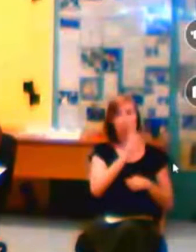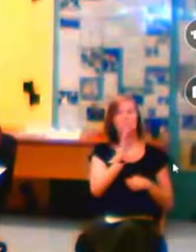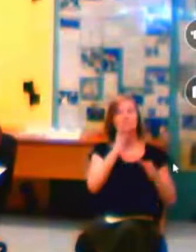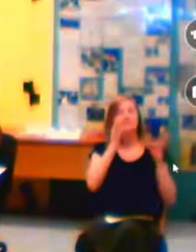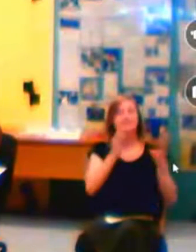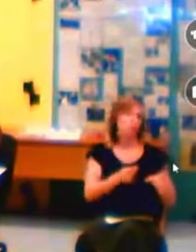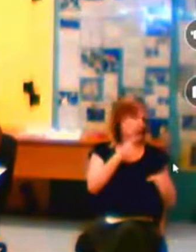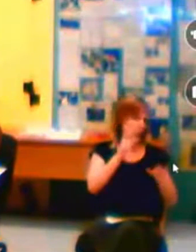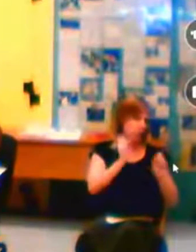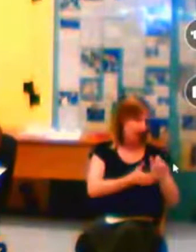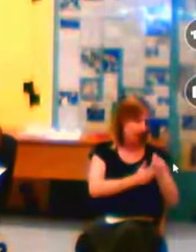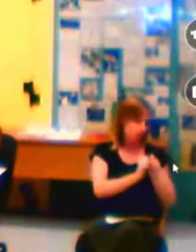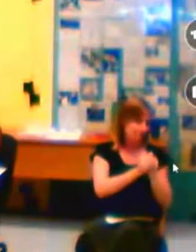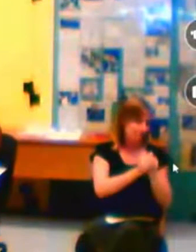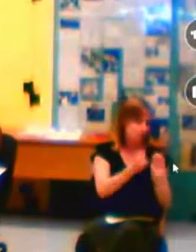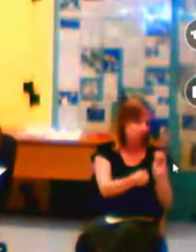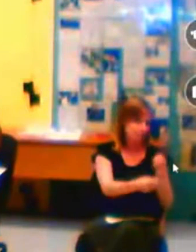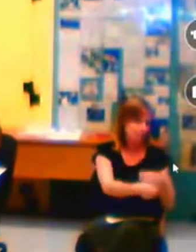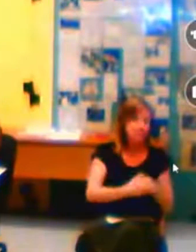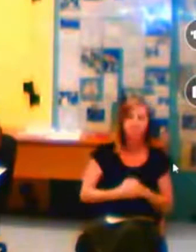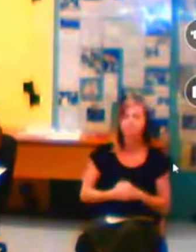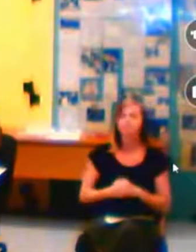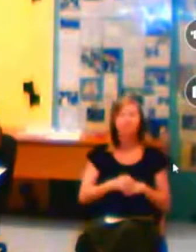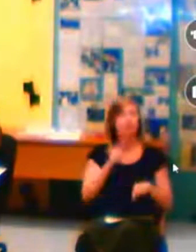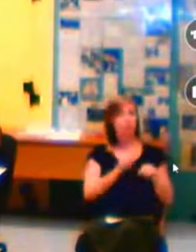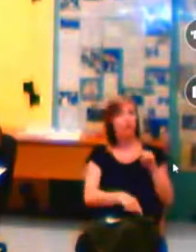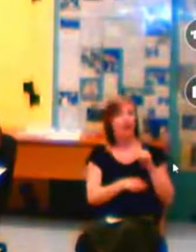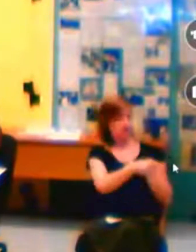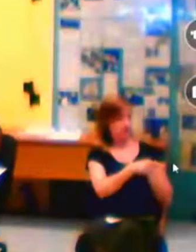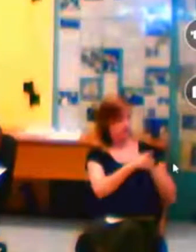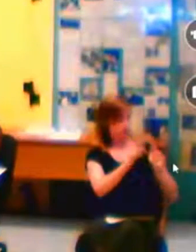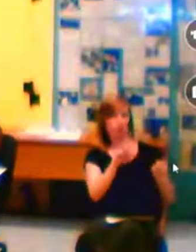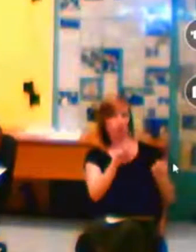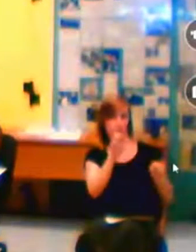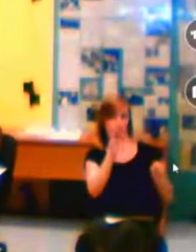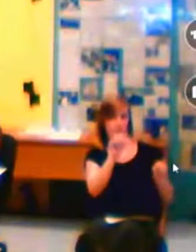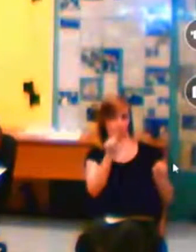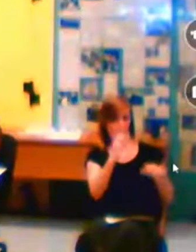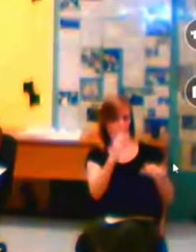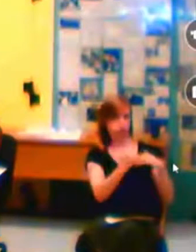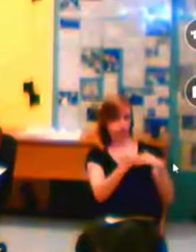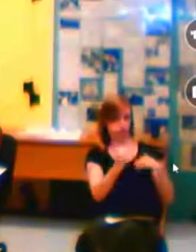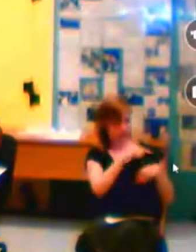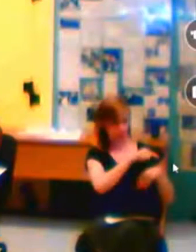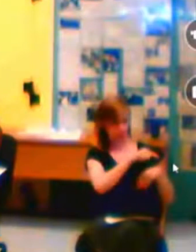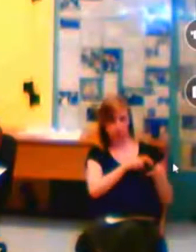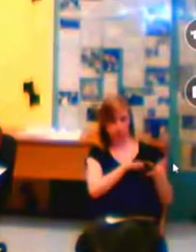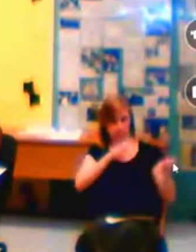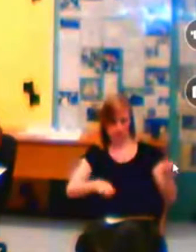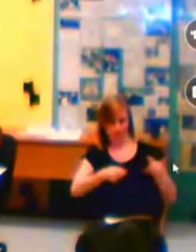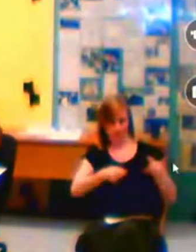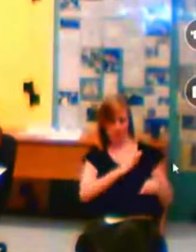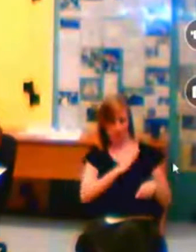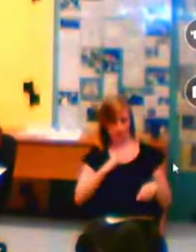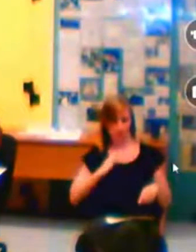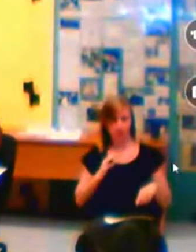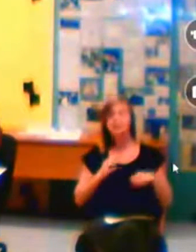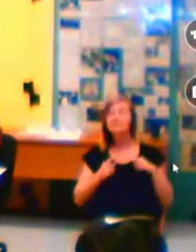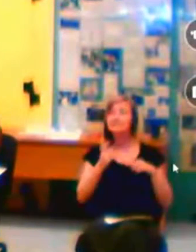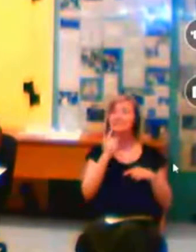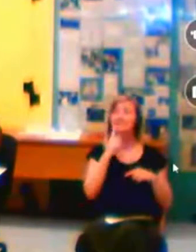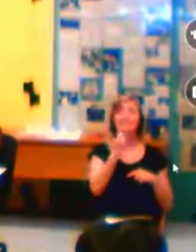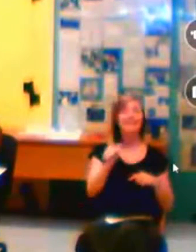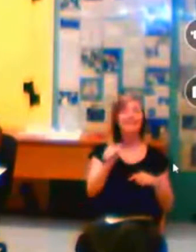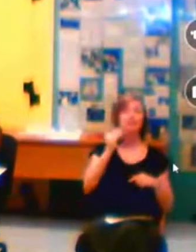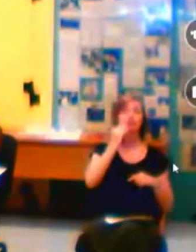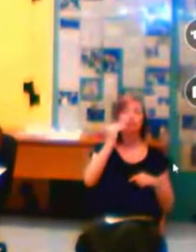It is outside of normal Colorado law. It sets its own elections. It decides who's going to be able to run. You